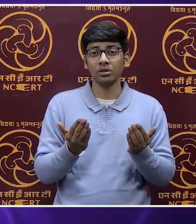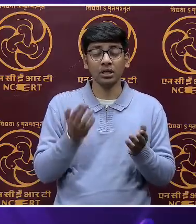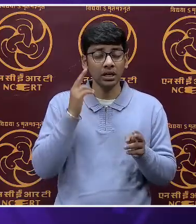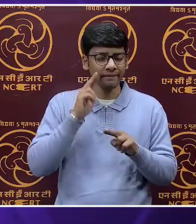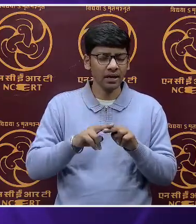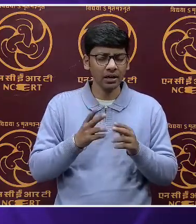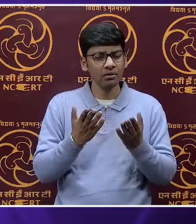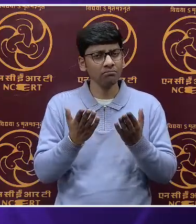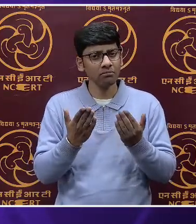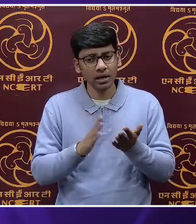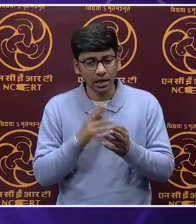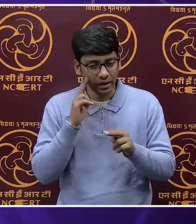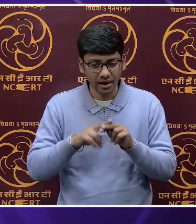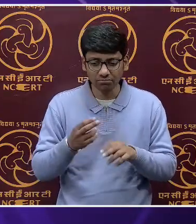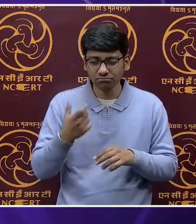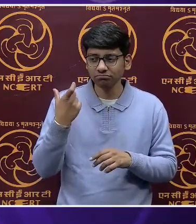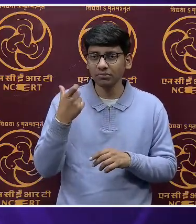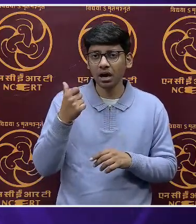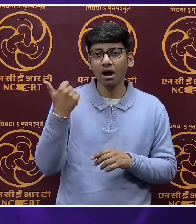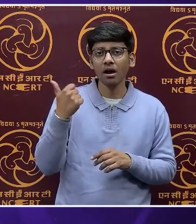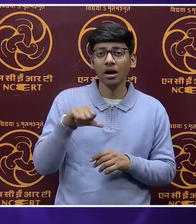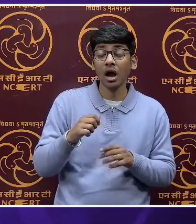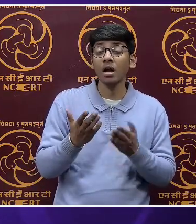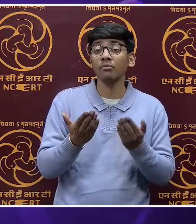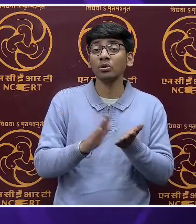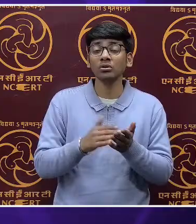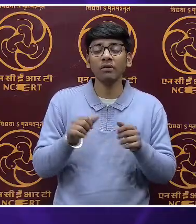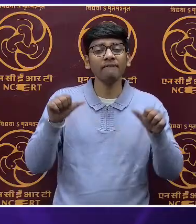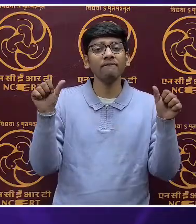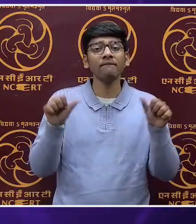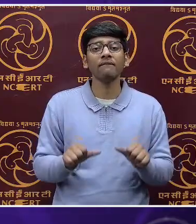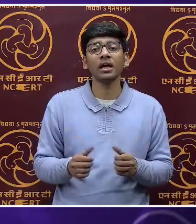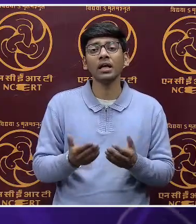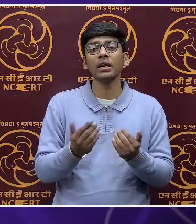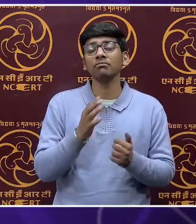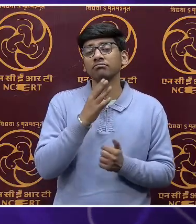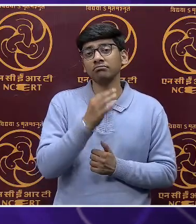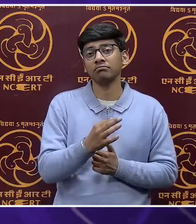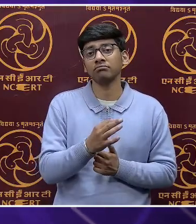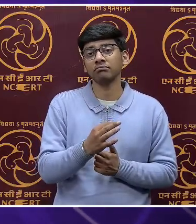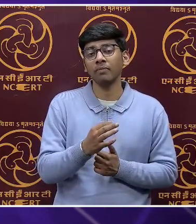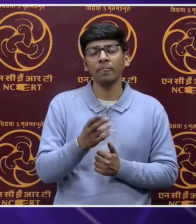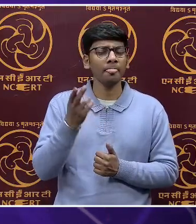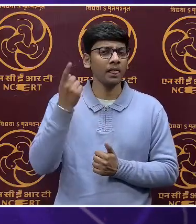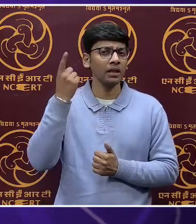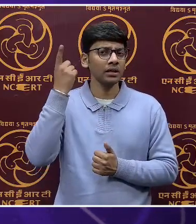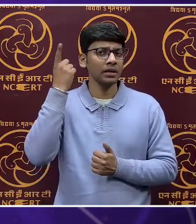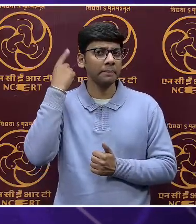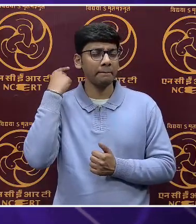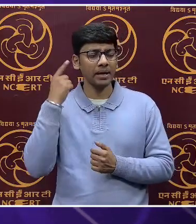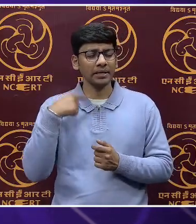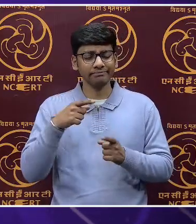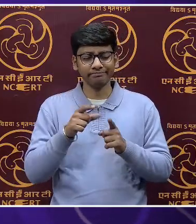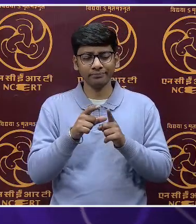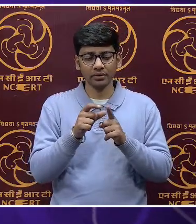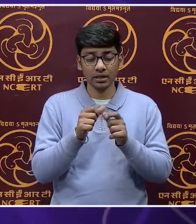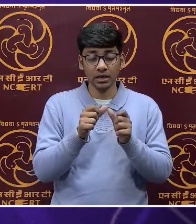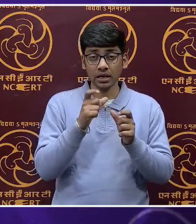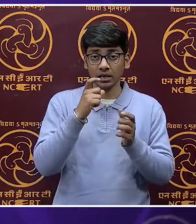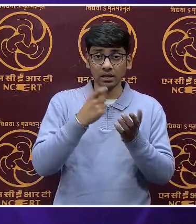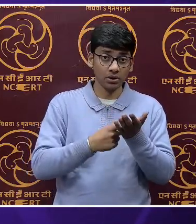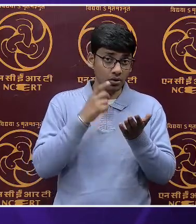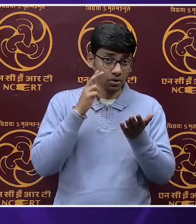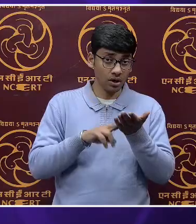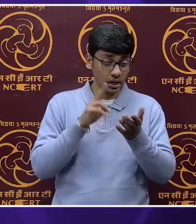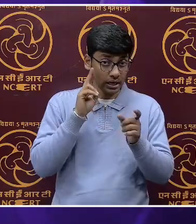you can. If you think you can't, you're probably right. Absolutely. So yesterday only I was reading about a few acronyms that APJ Abdul